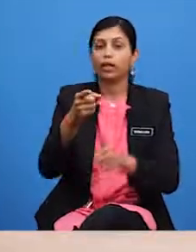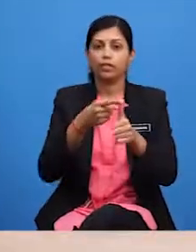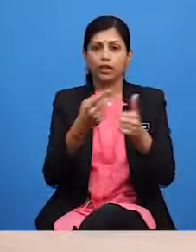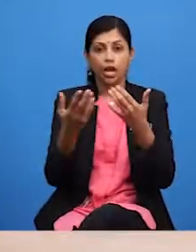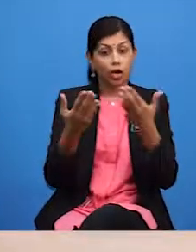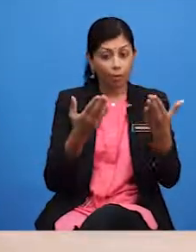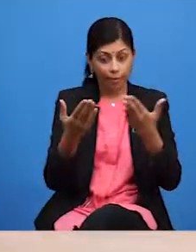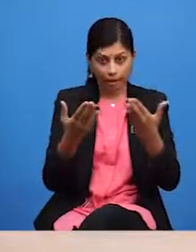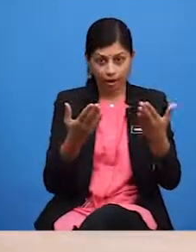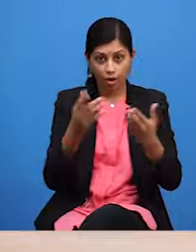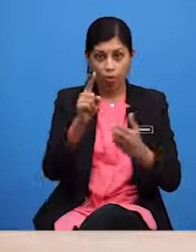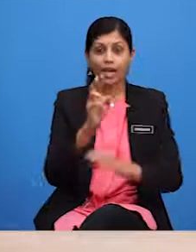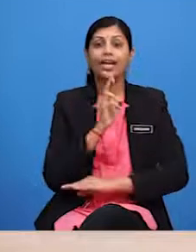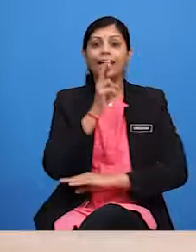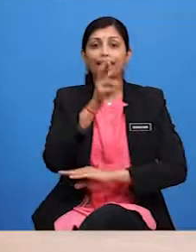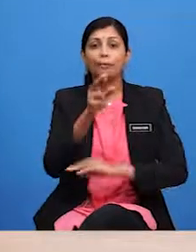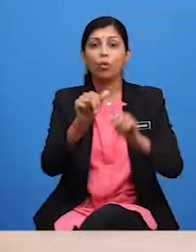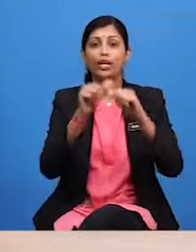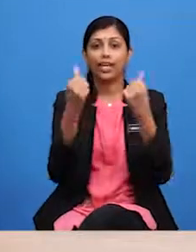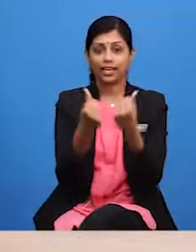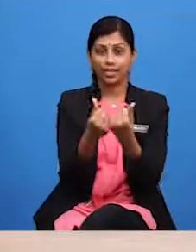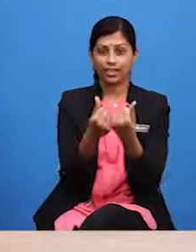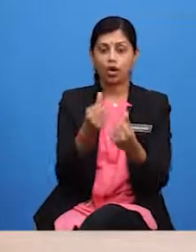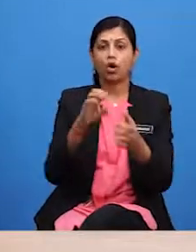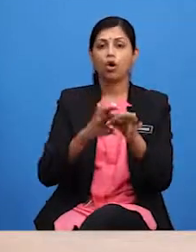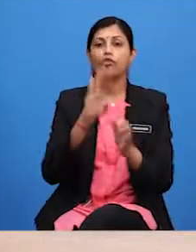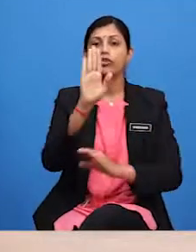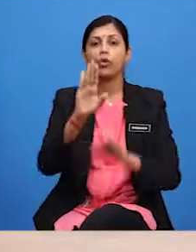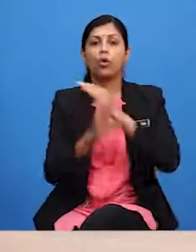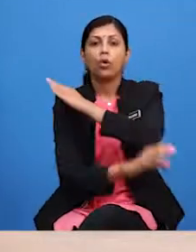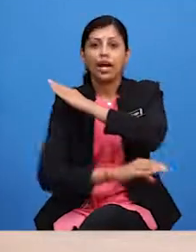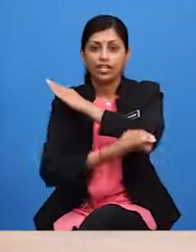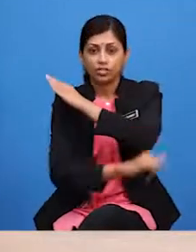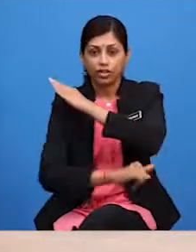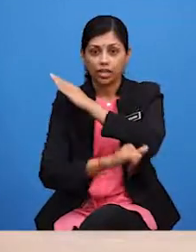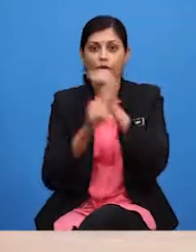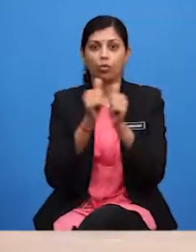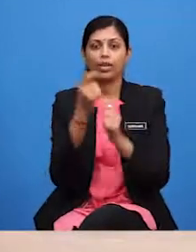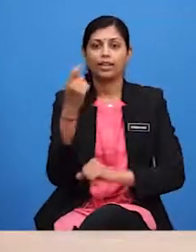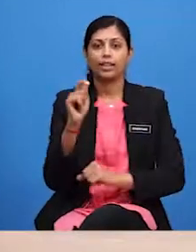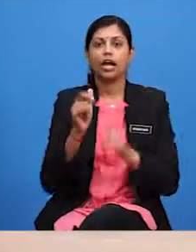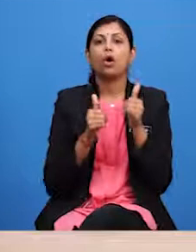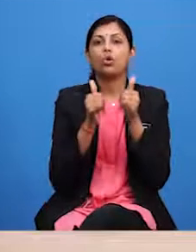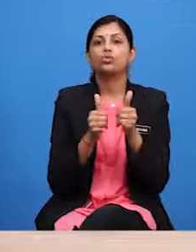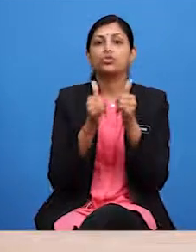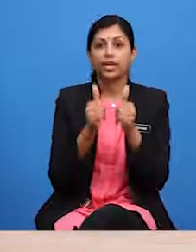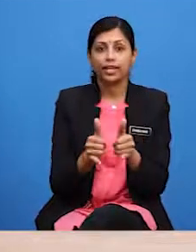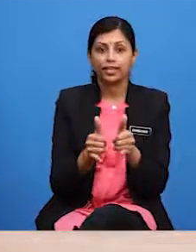your country with the Australian Outback. What advice would you give a